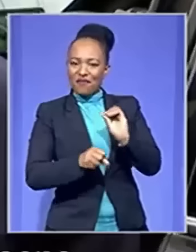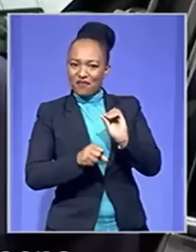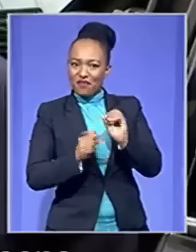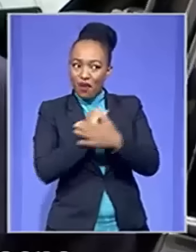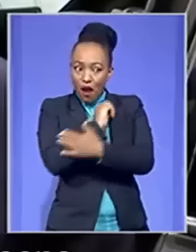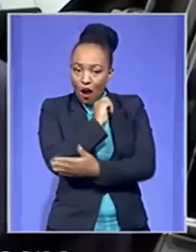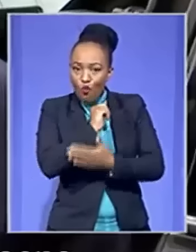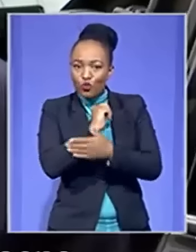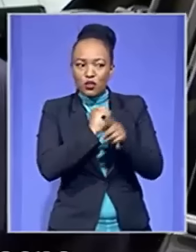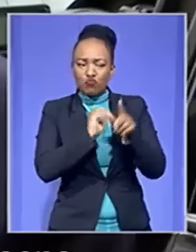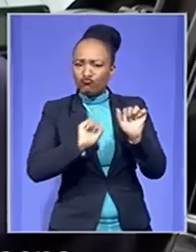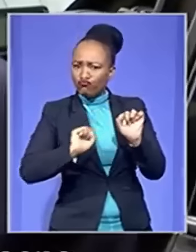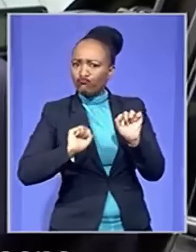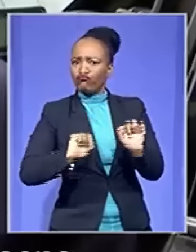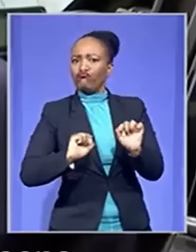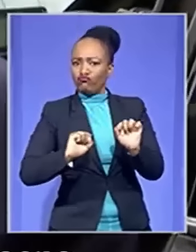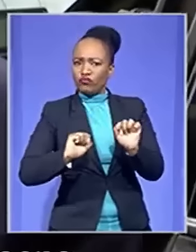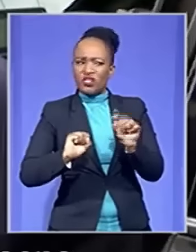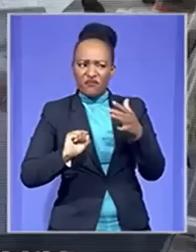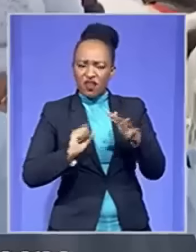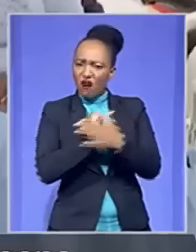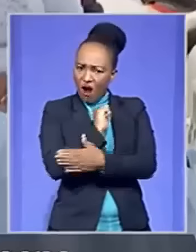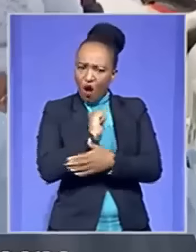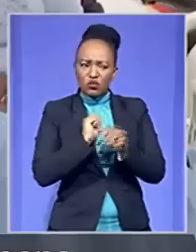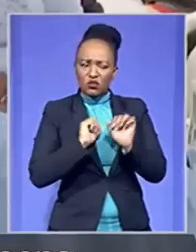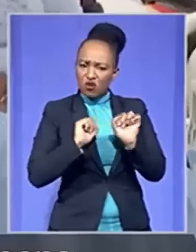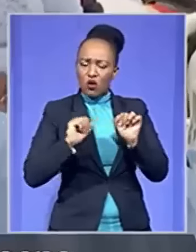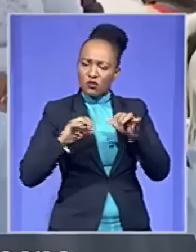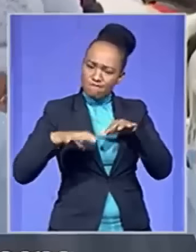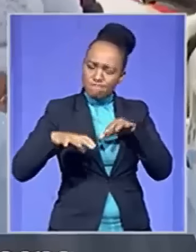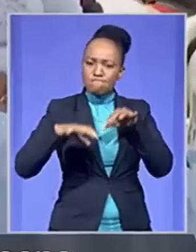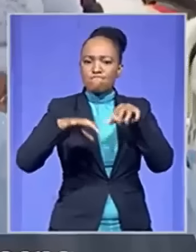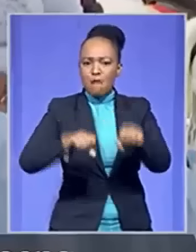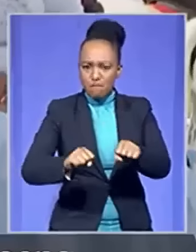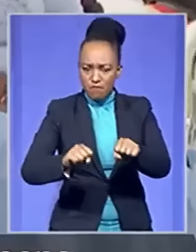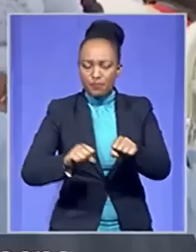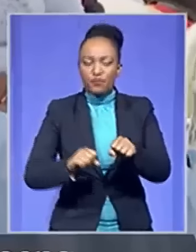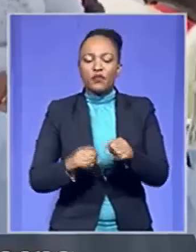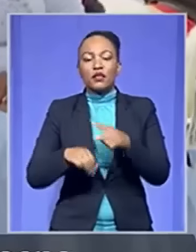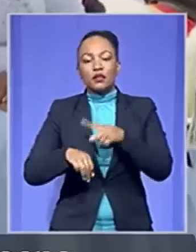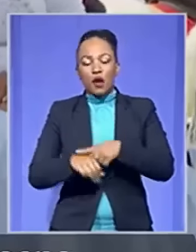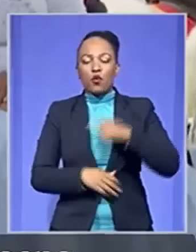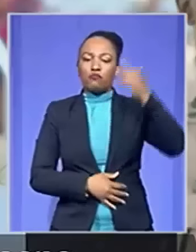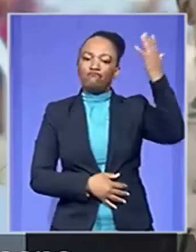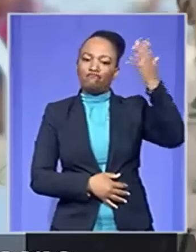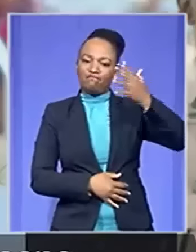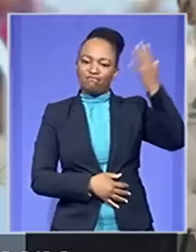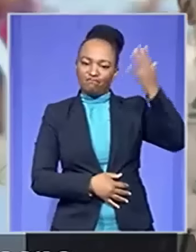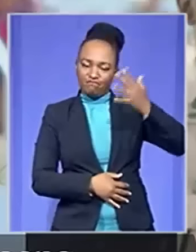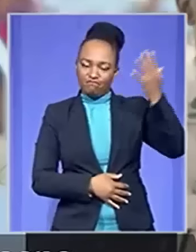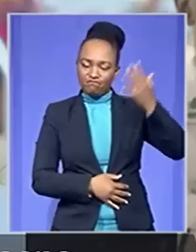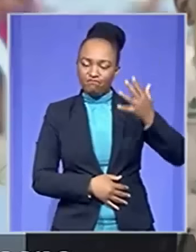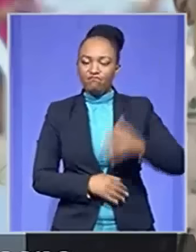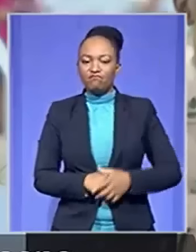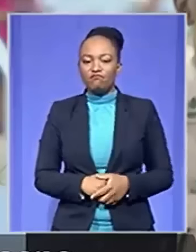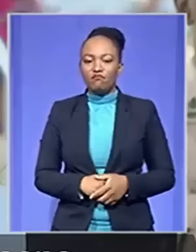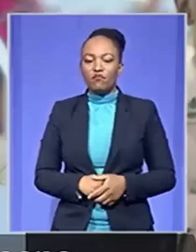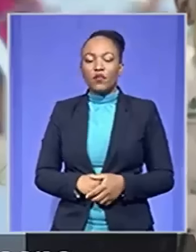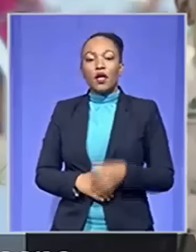them, and they have reclaimed their country. Ke nako ya hore a fane ka molaetsa. The message I impart is